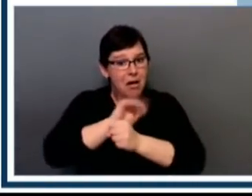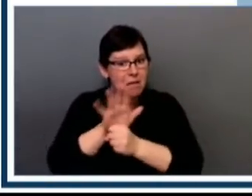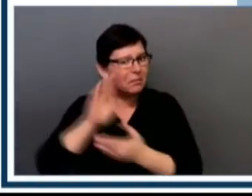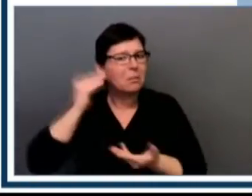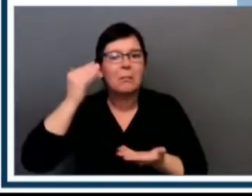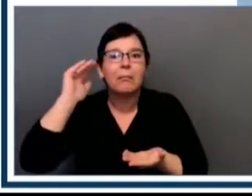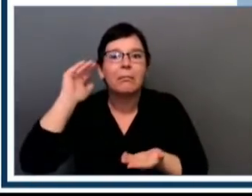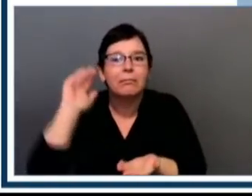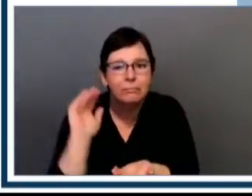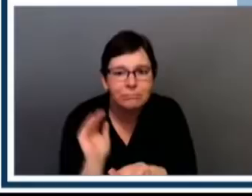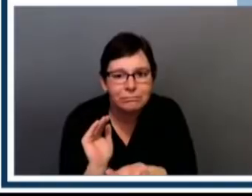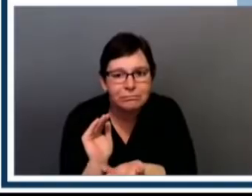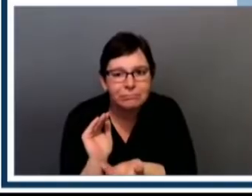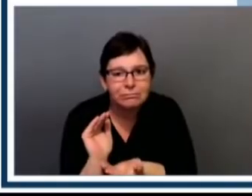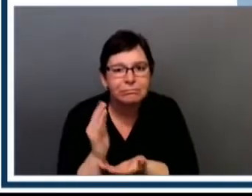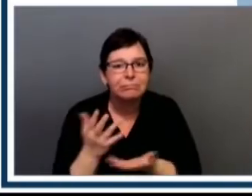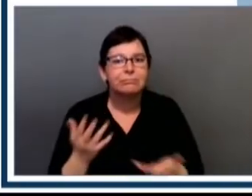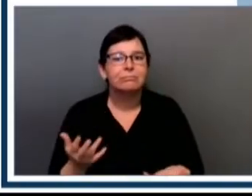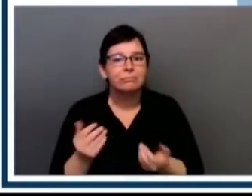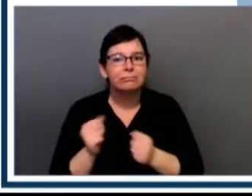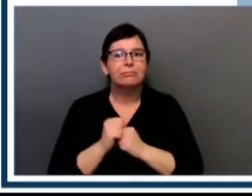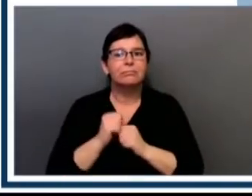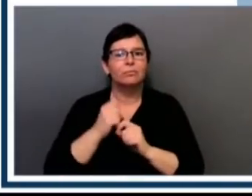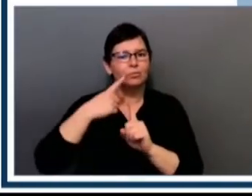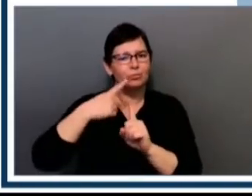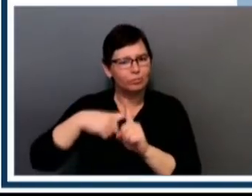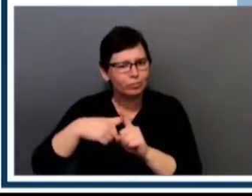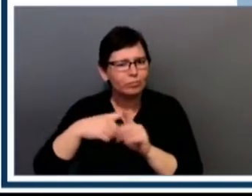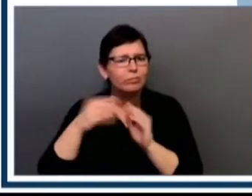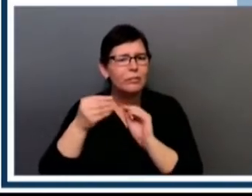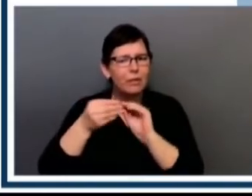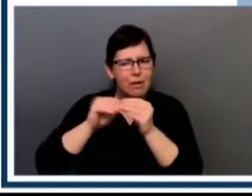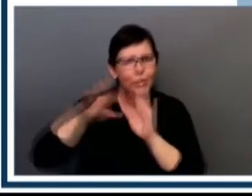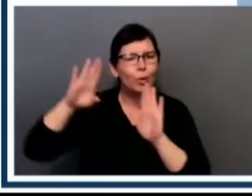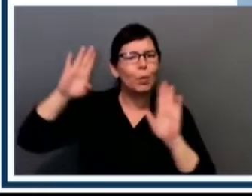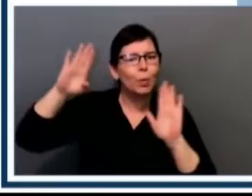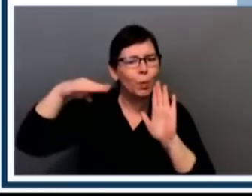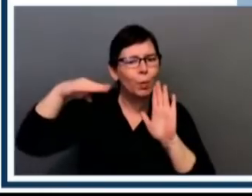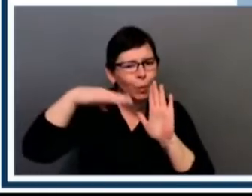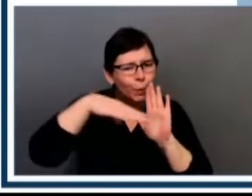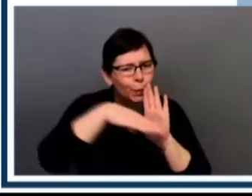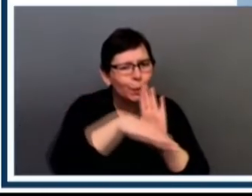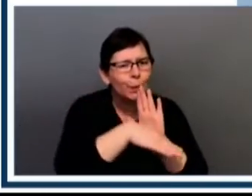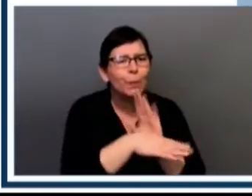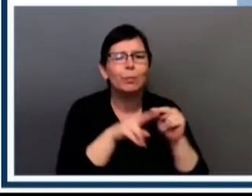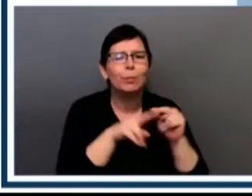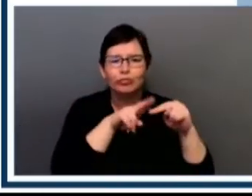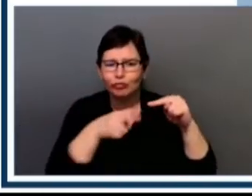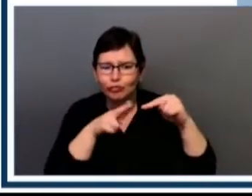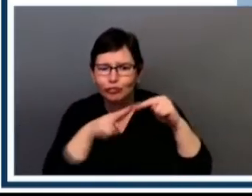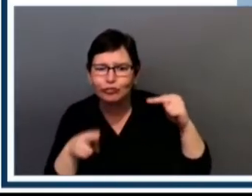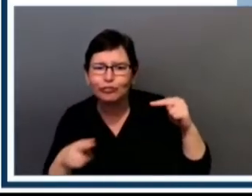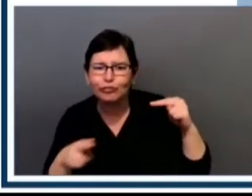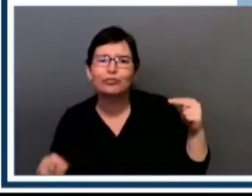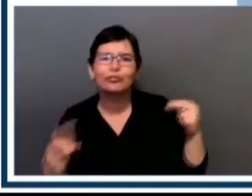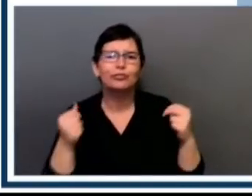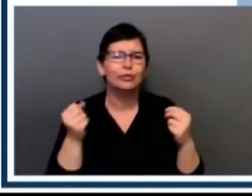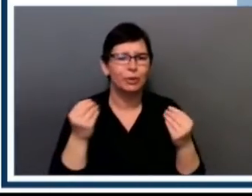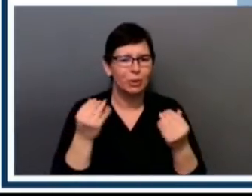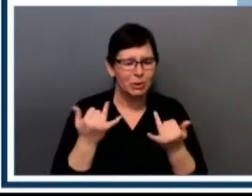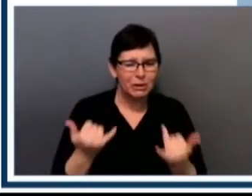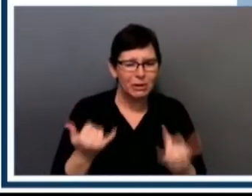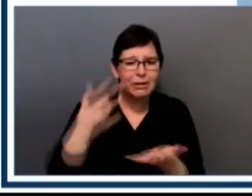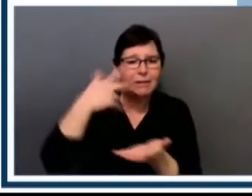And there are more people being discharged from hospital than are being admitted with COVID-19, which means fewer people in